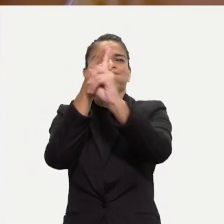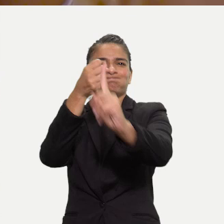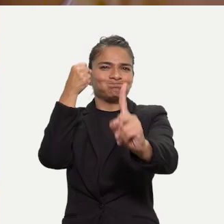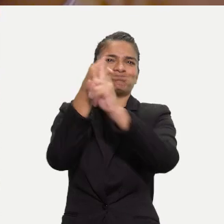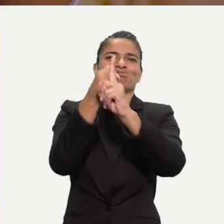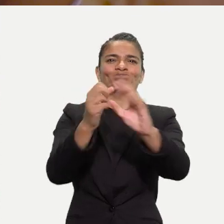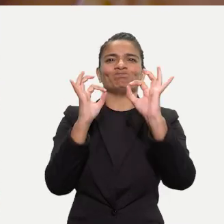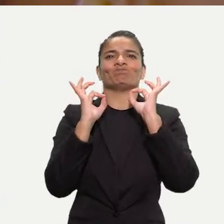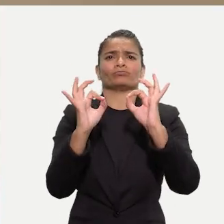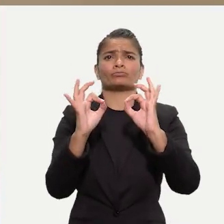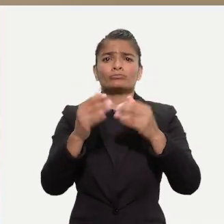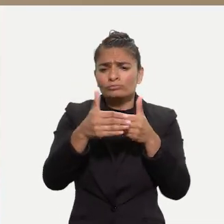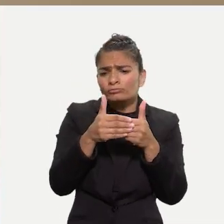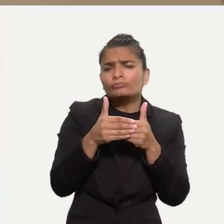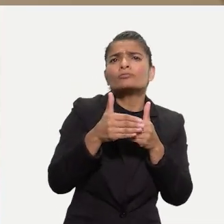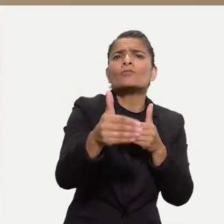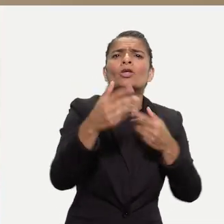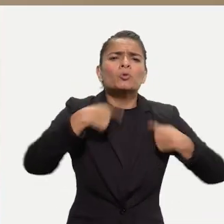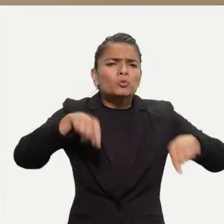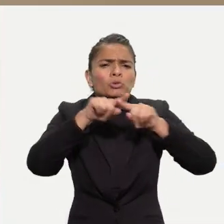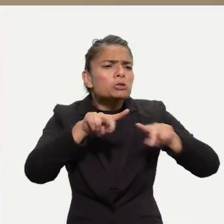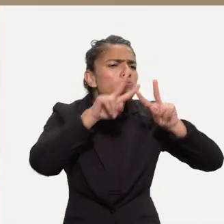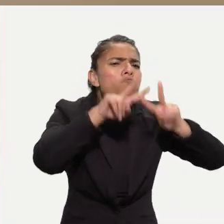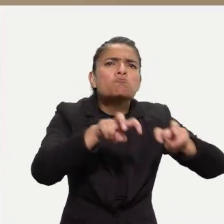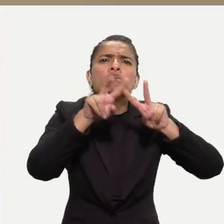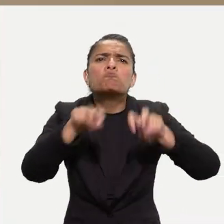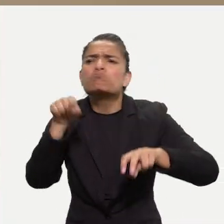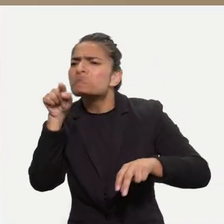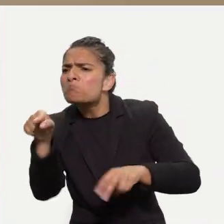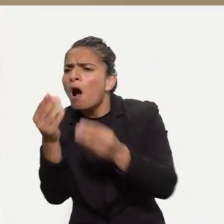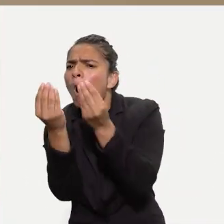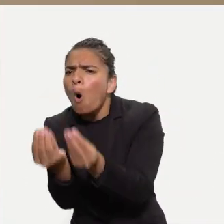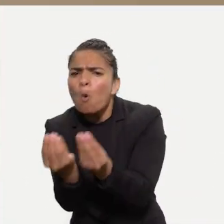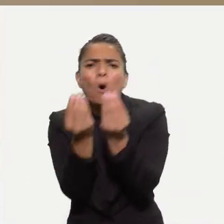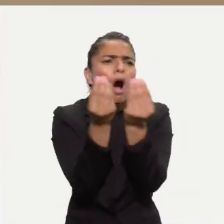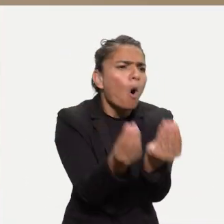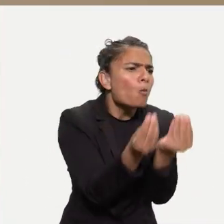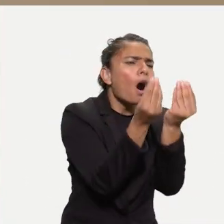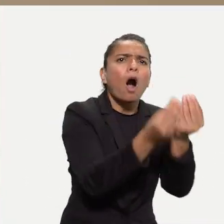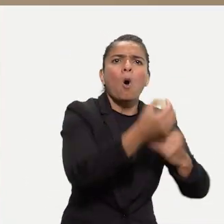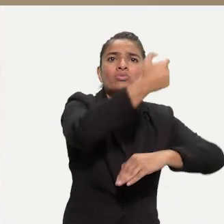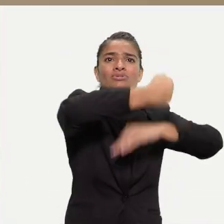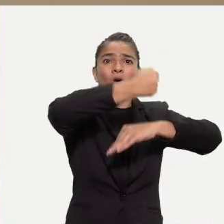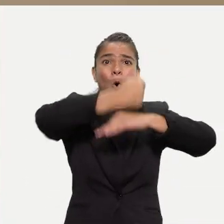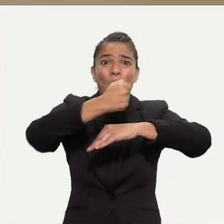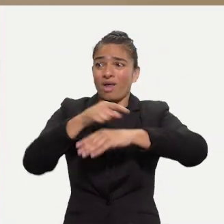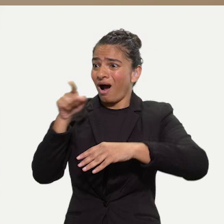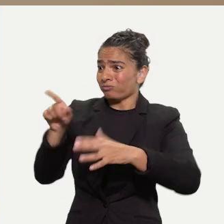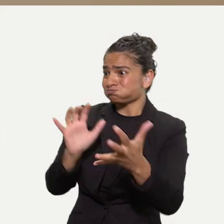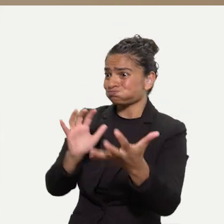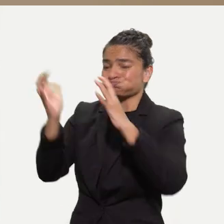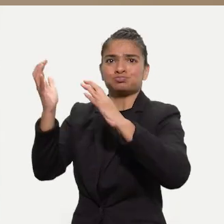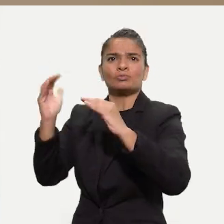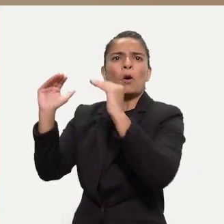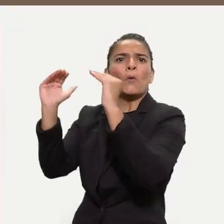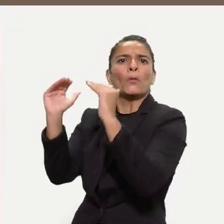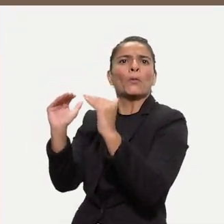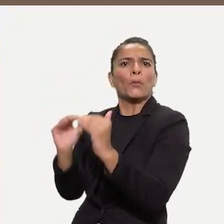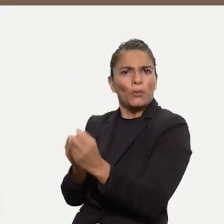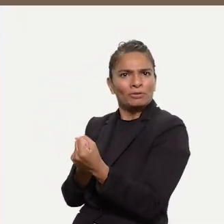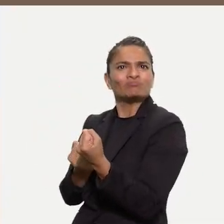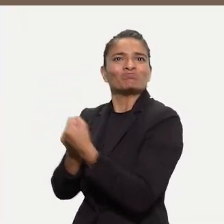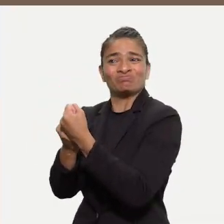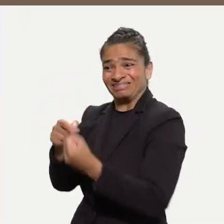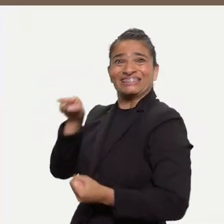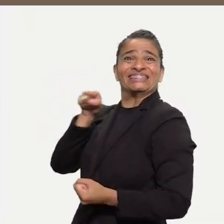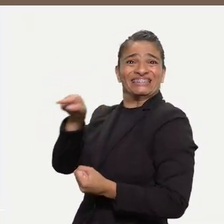all spheres work together to really get an impact. You will have a look at how you and your